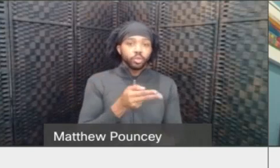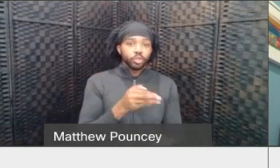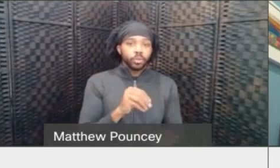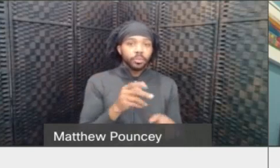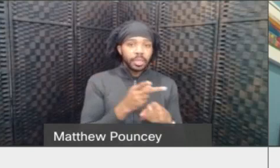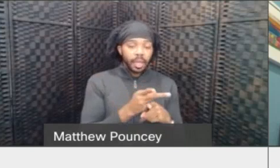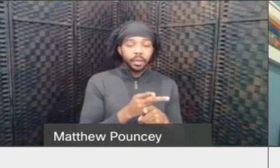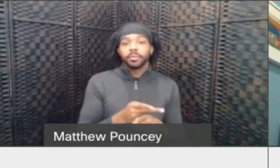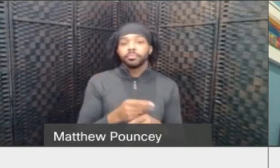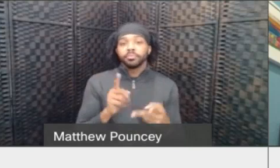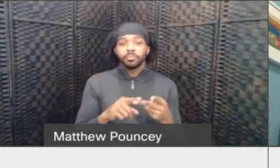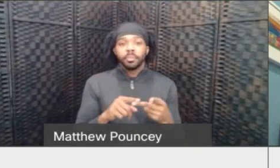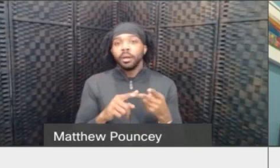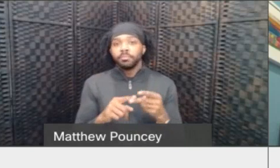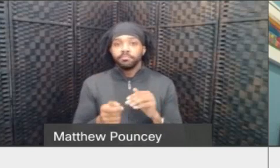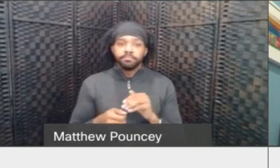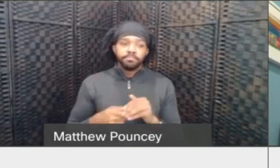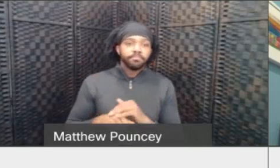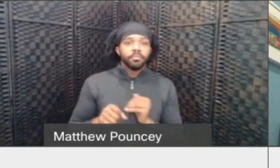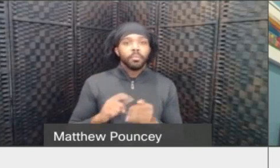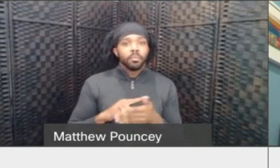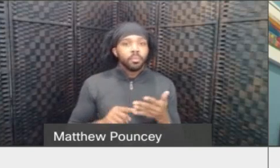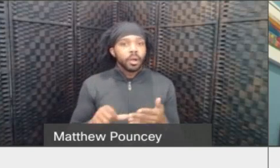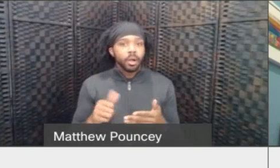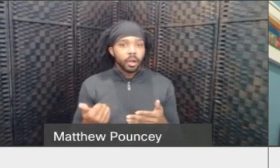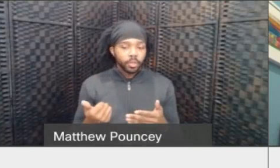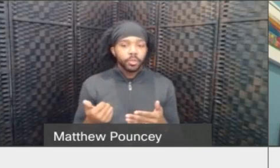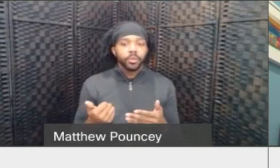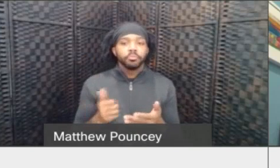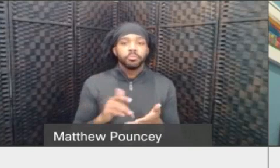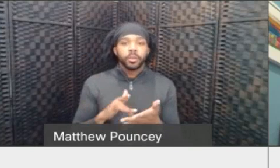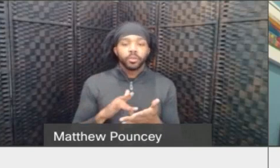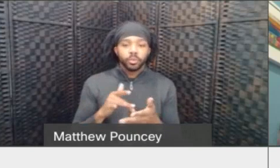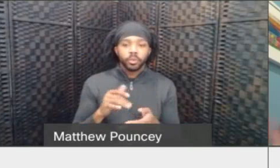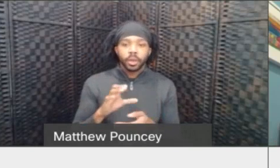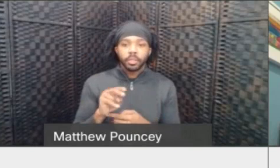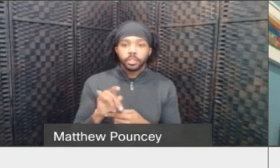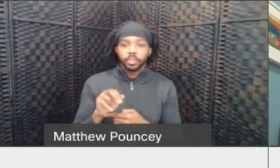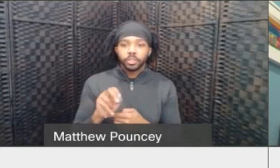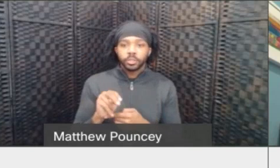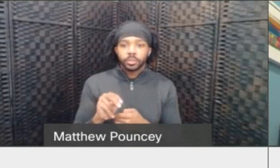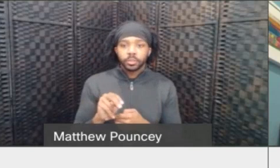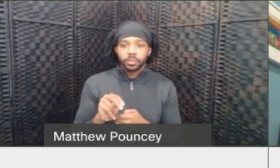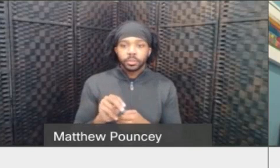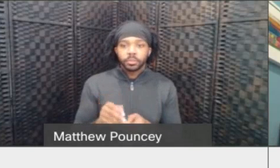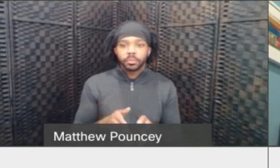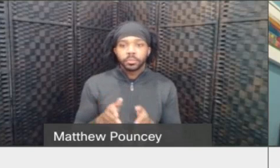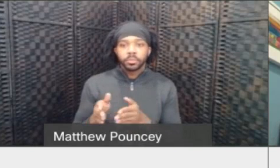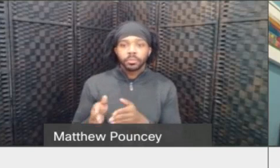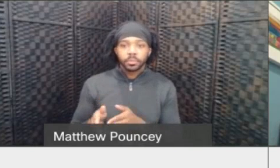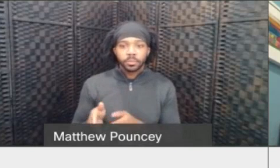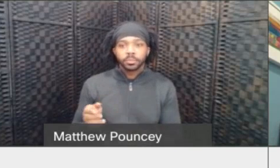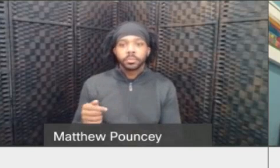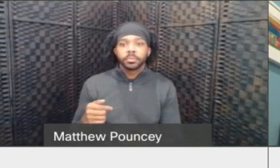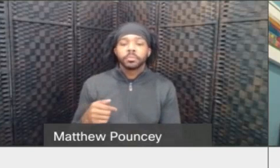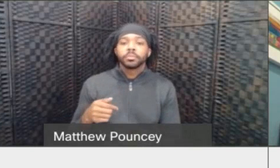medical conditions and age. She didn't say that, I added that. So if you look at the CDC